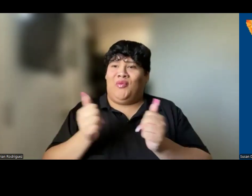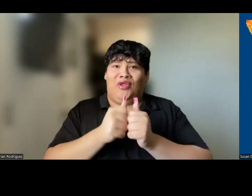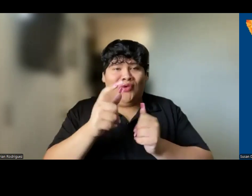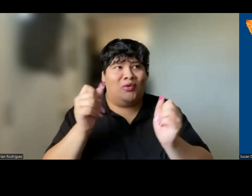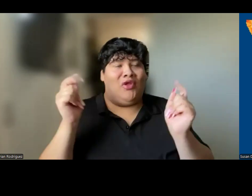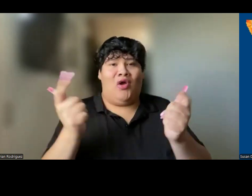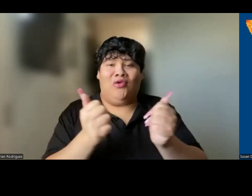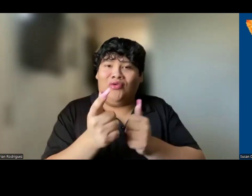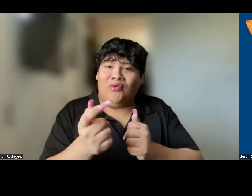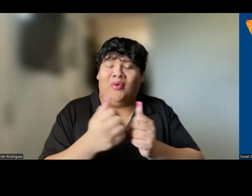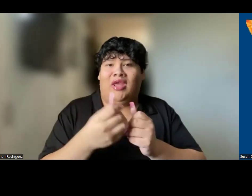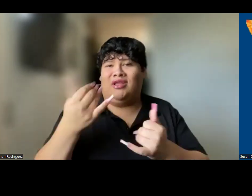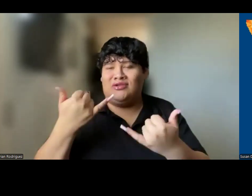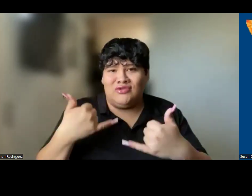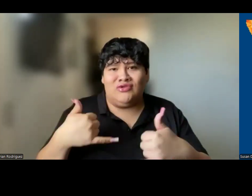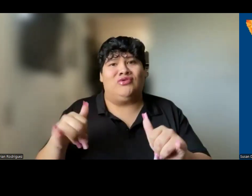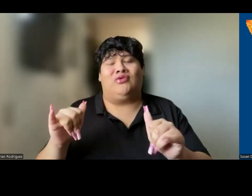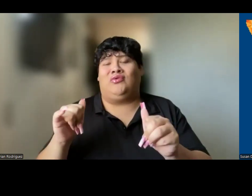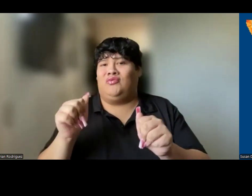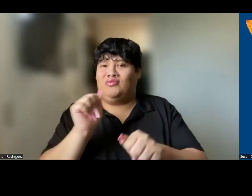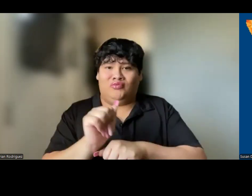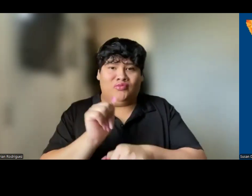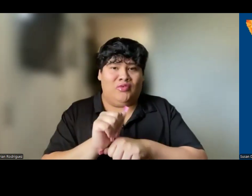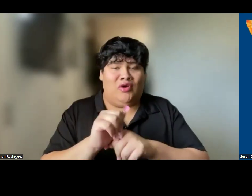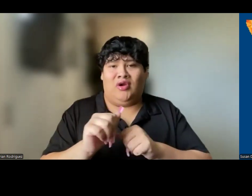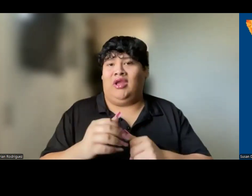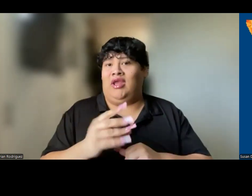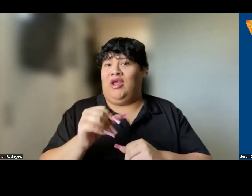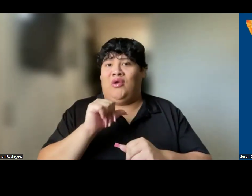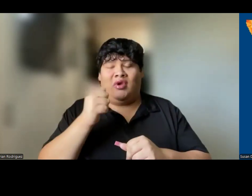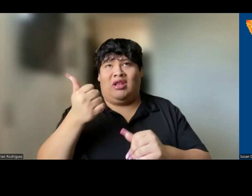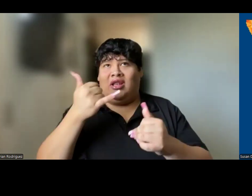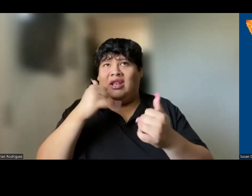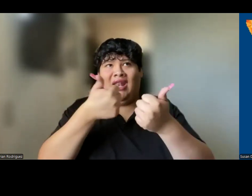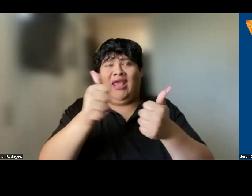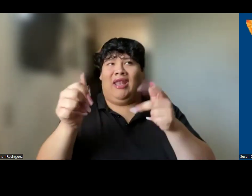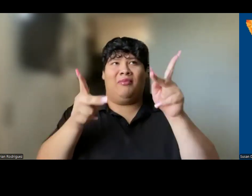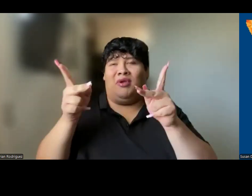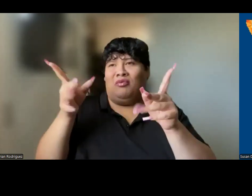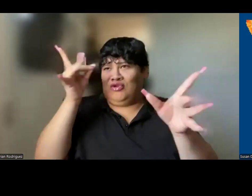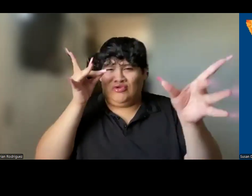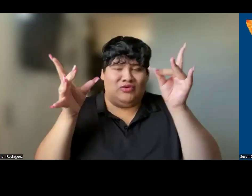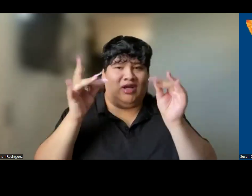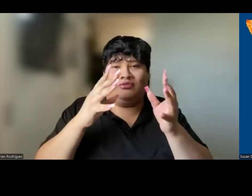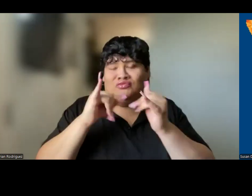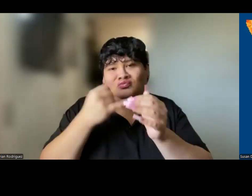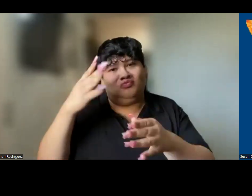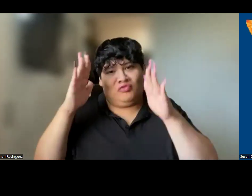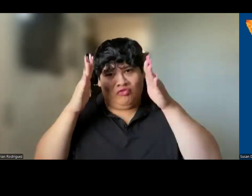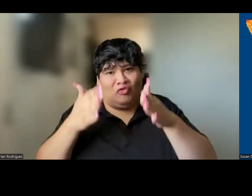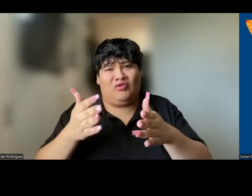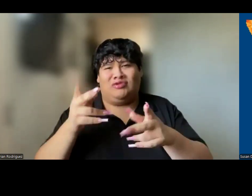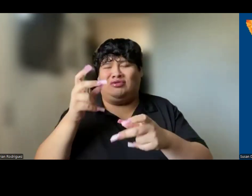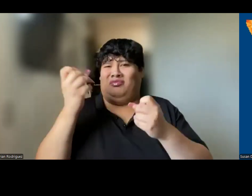with continuous momentum. We haven't let any distractions, and there have been hundreds, if